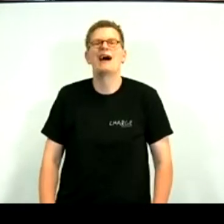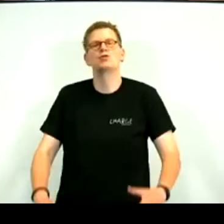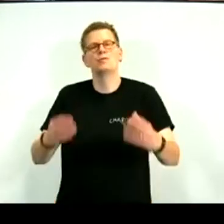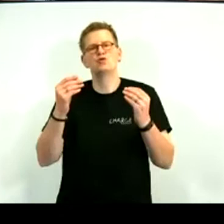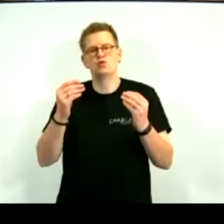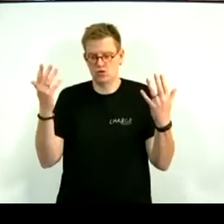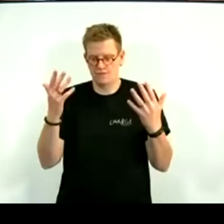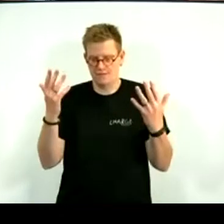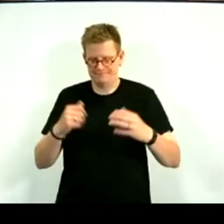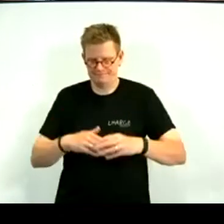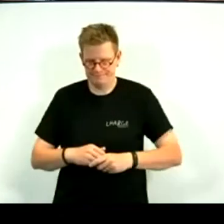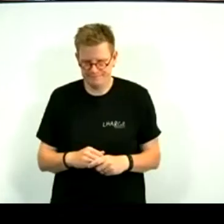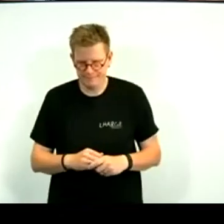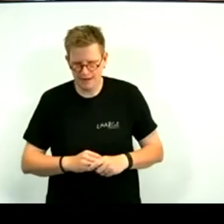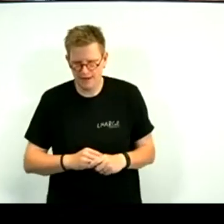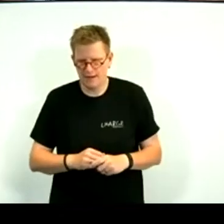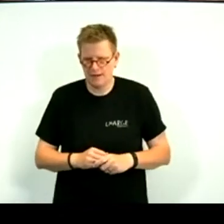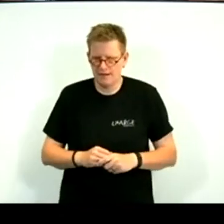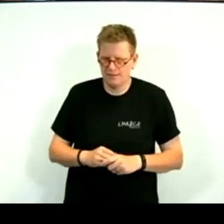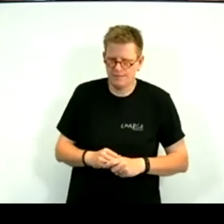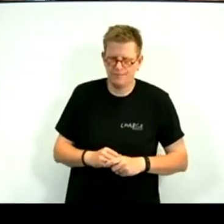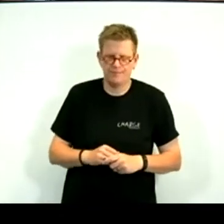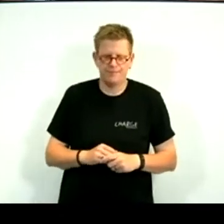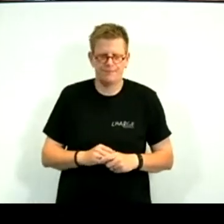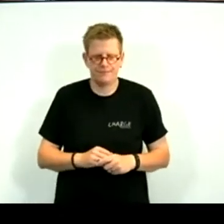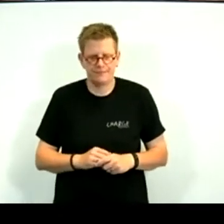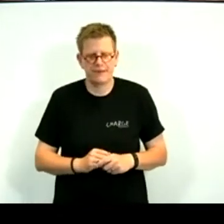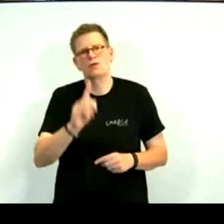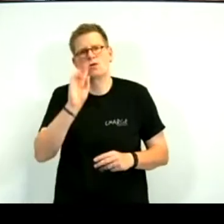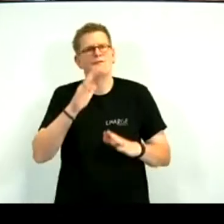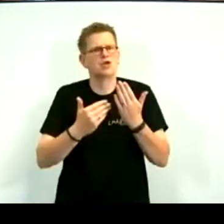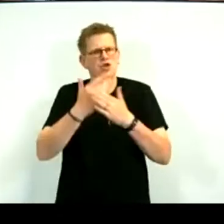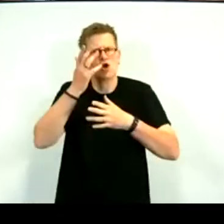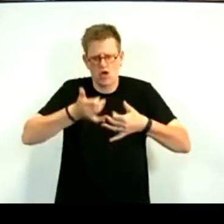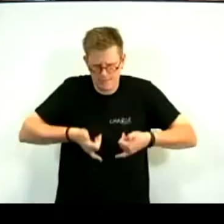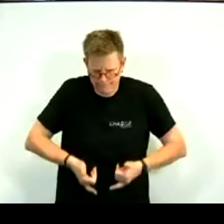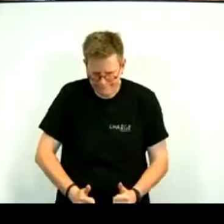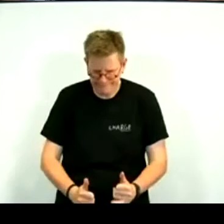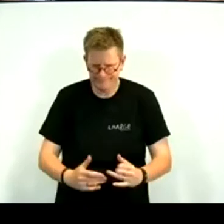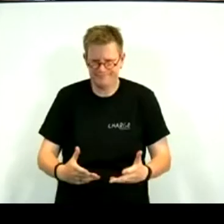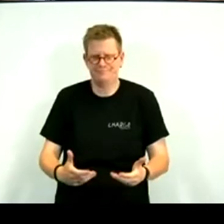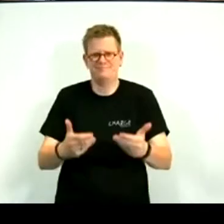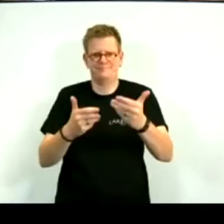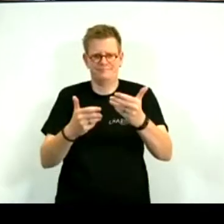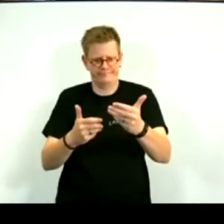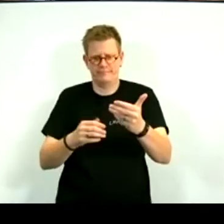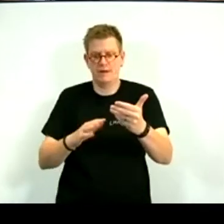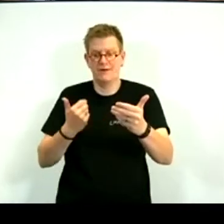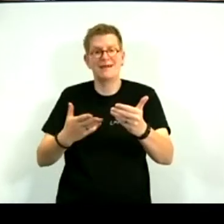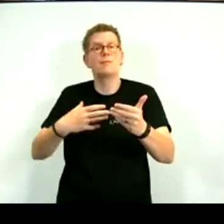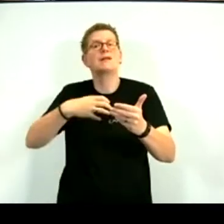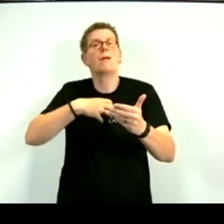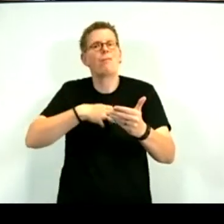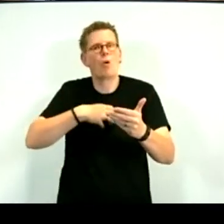are visual problems, I think there are probably just 4 main